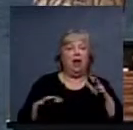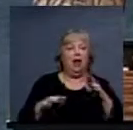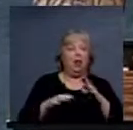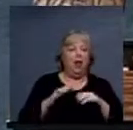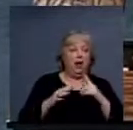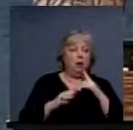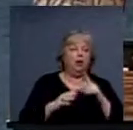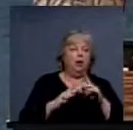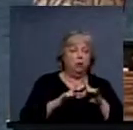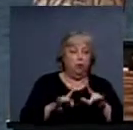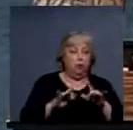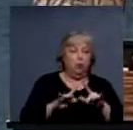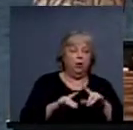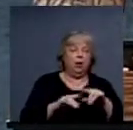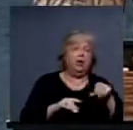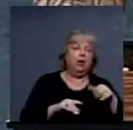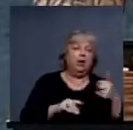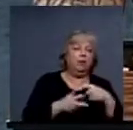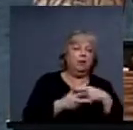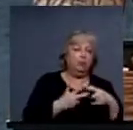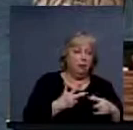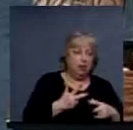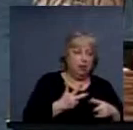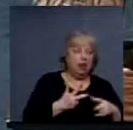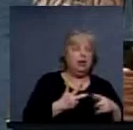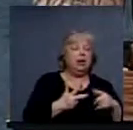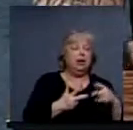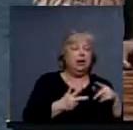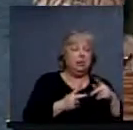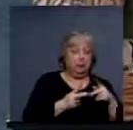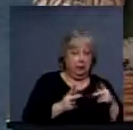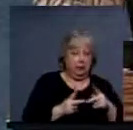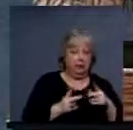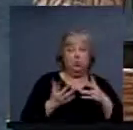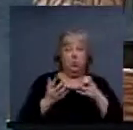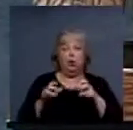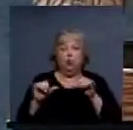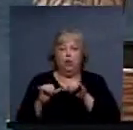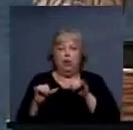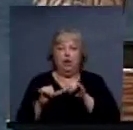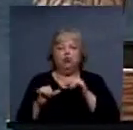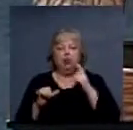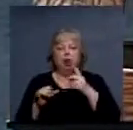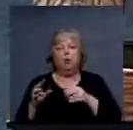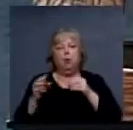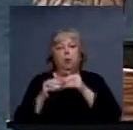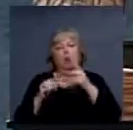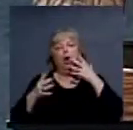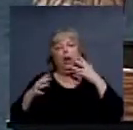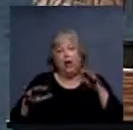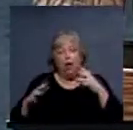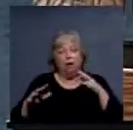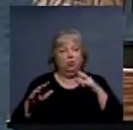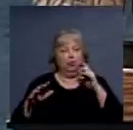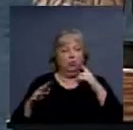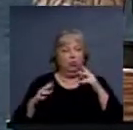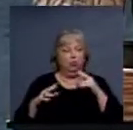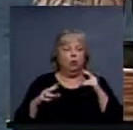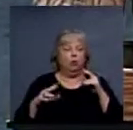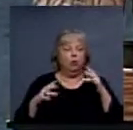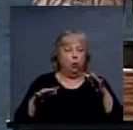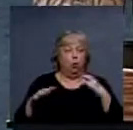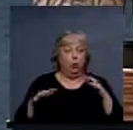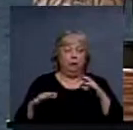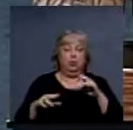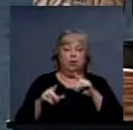three facilities. We wanted to make sure that we matched it or were louder. So basically, the summary of the test, which took several days, was